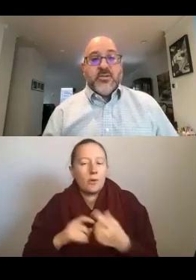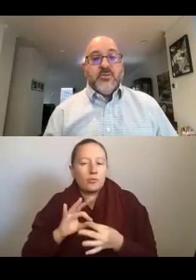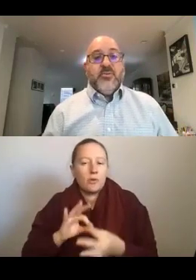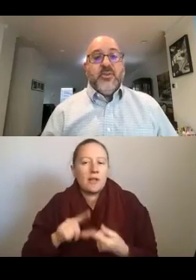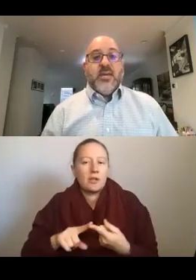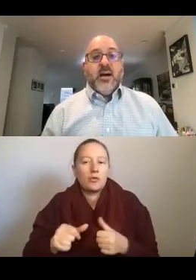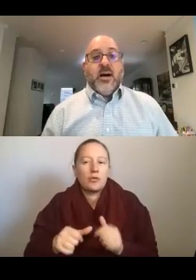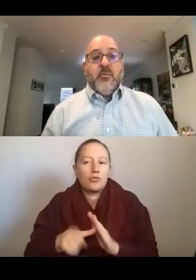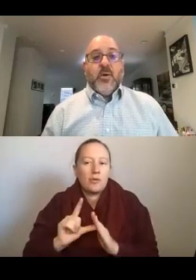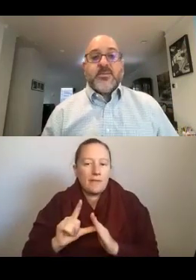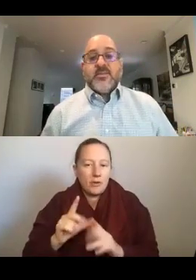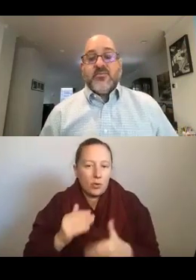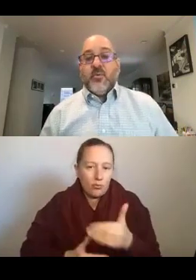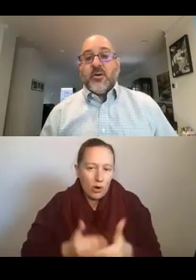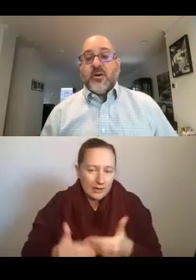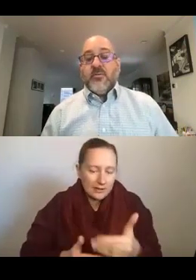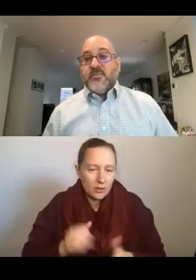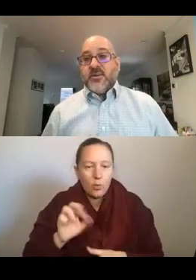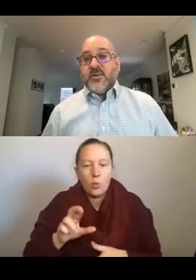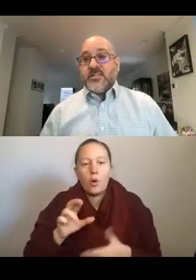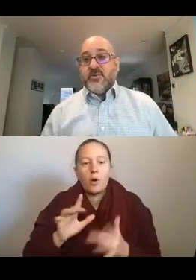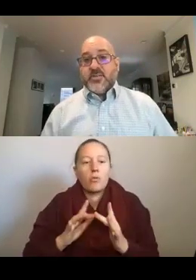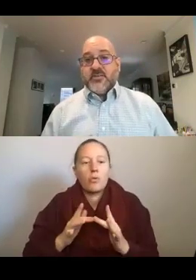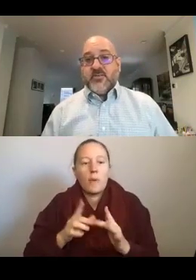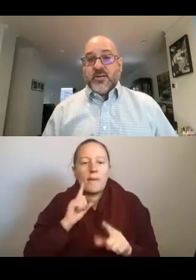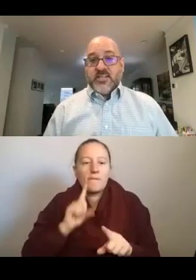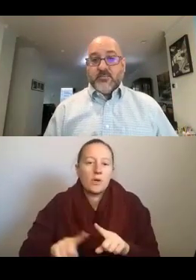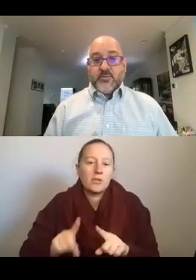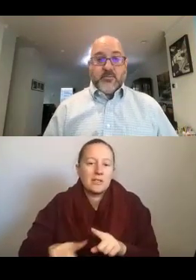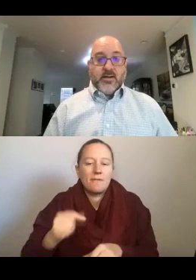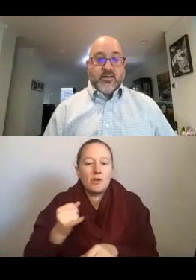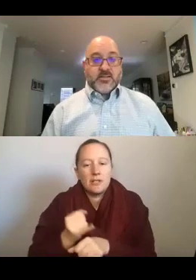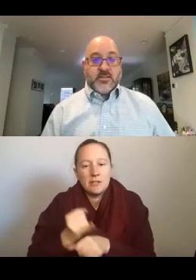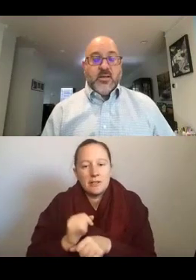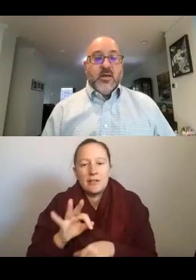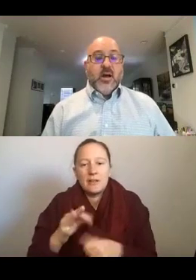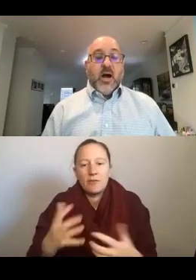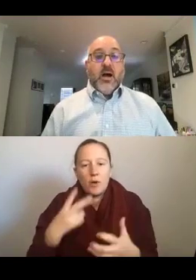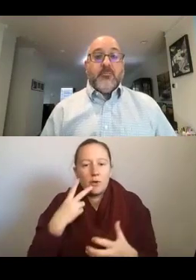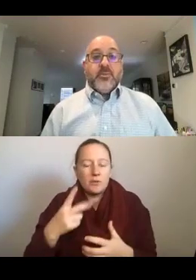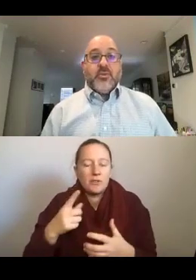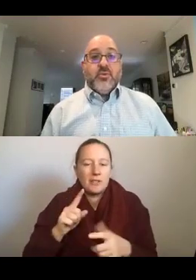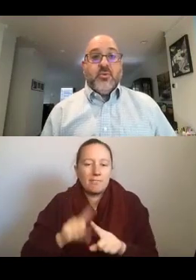or to the websites for the different institutions if you want to see the program areas.